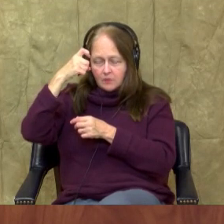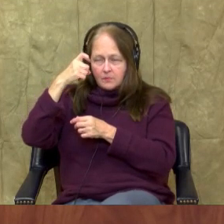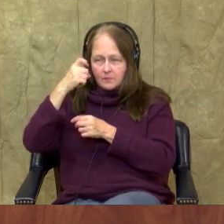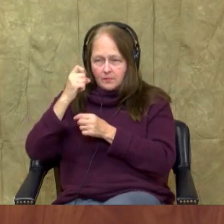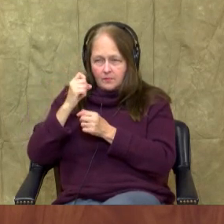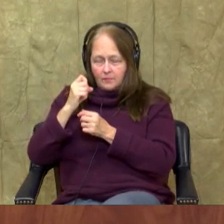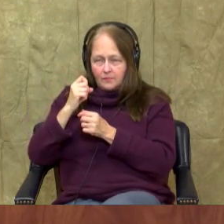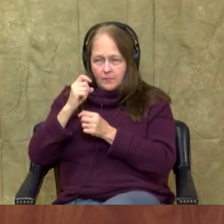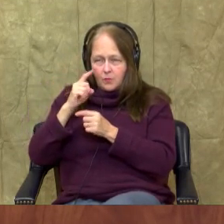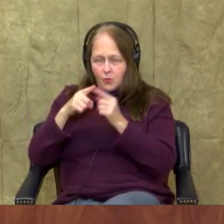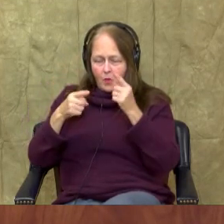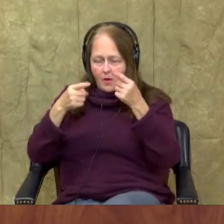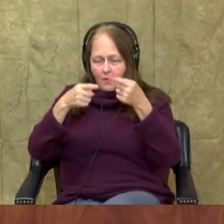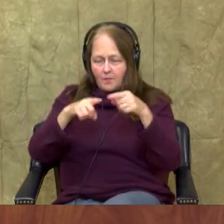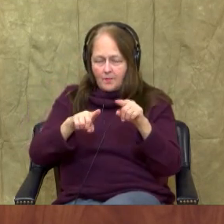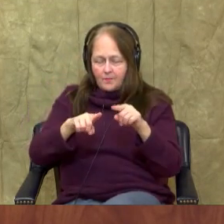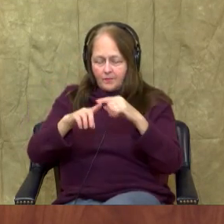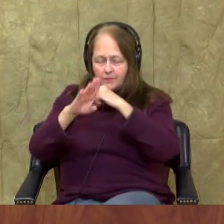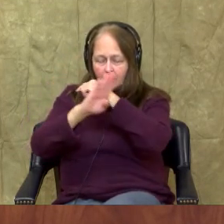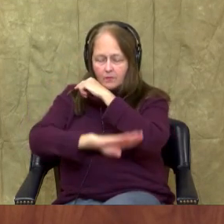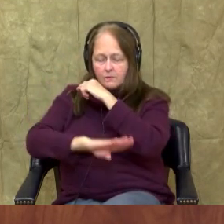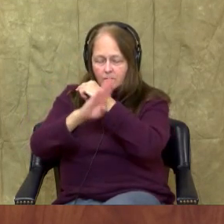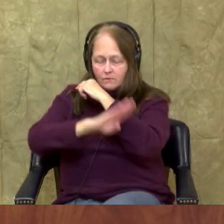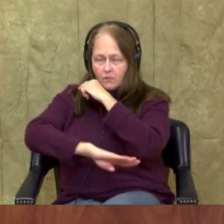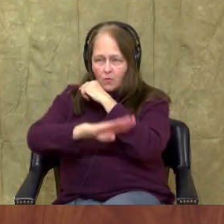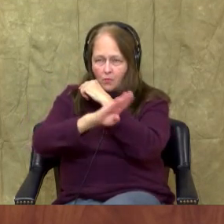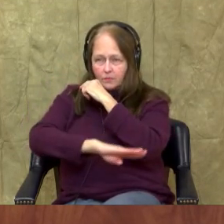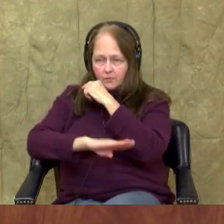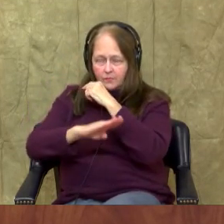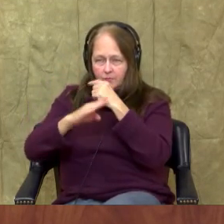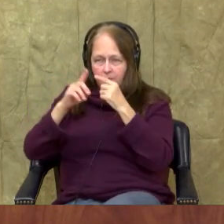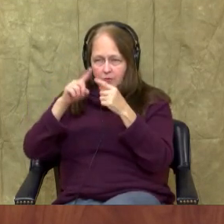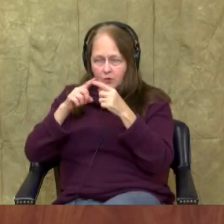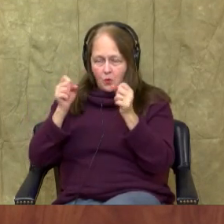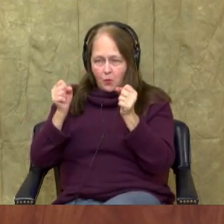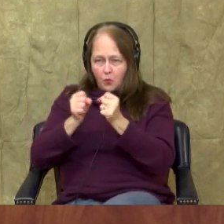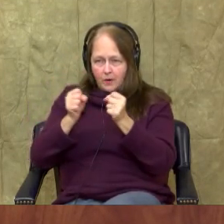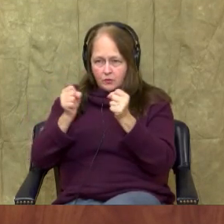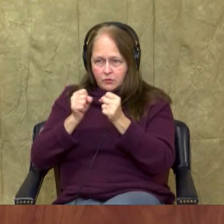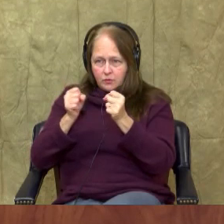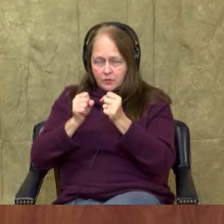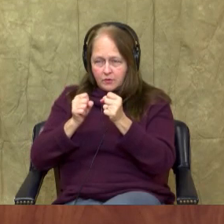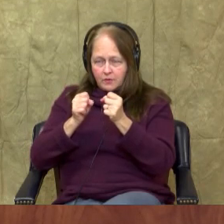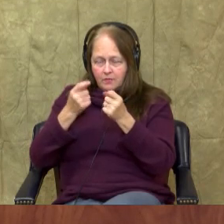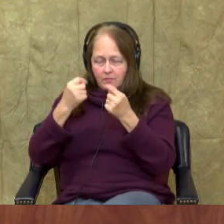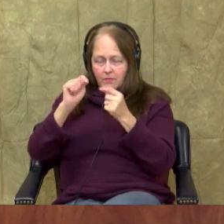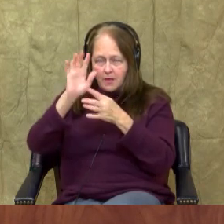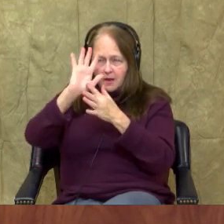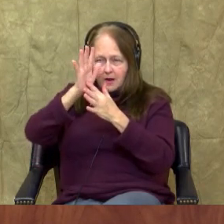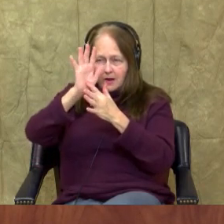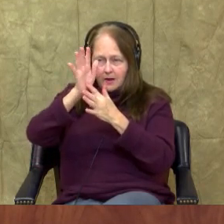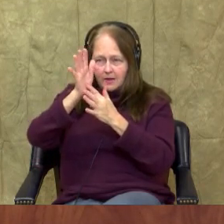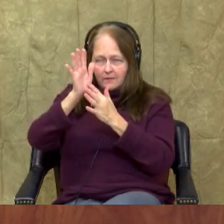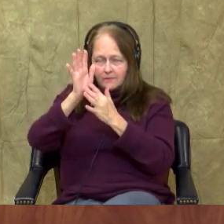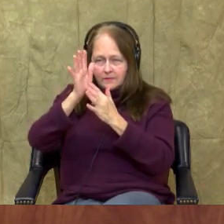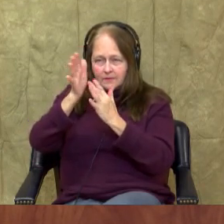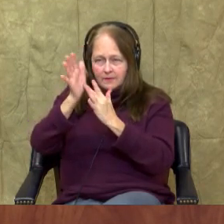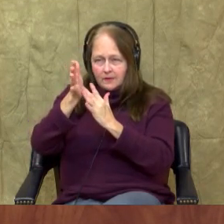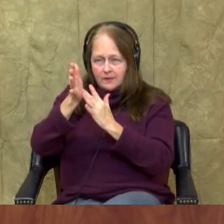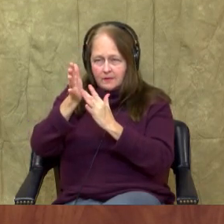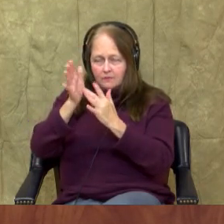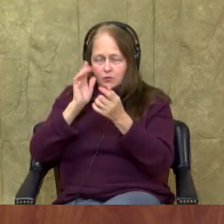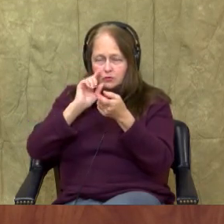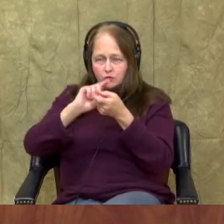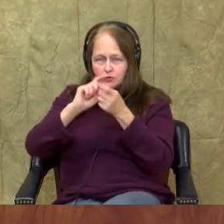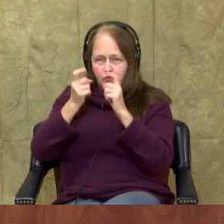that. What happens in the fall season before we get to winter? The leaves start to change. So we